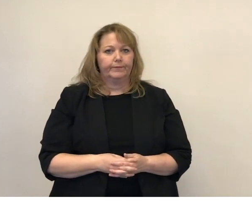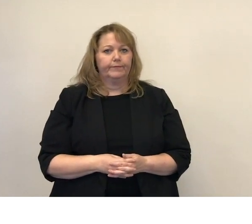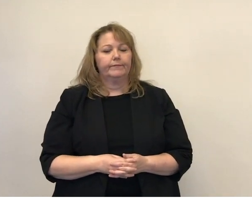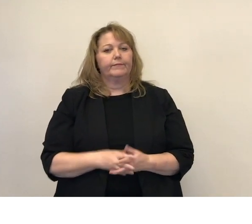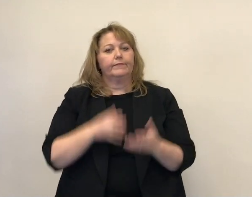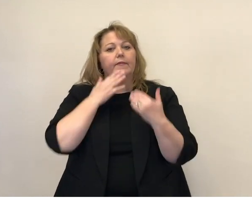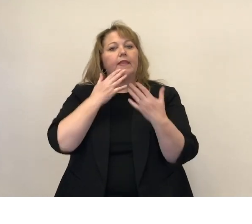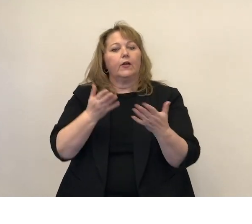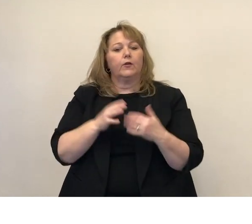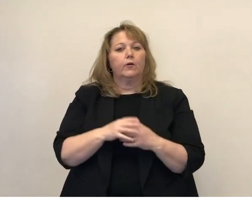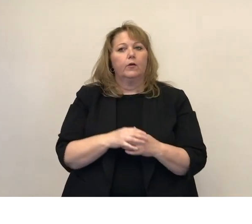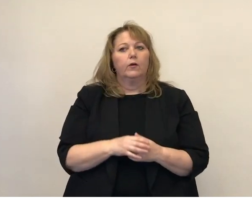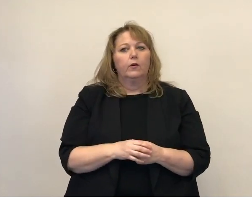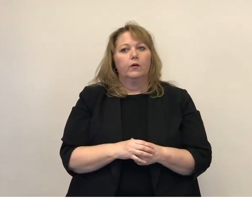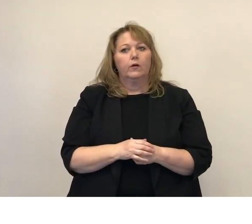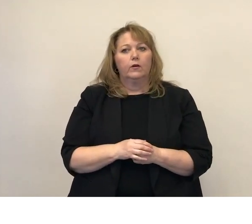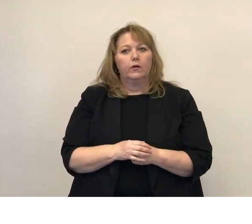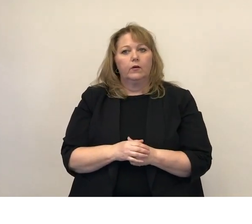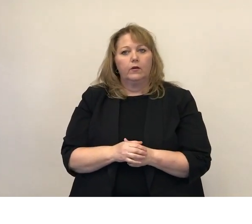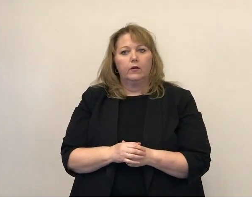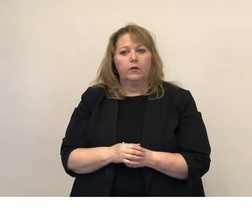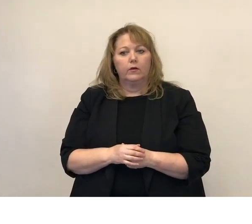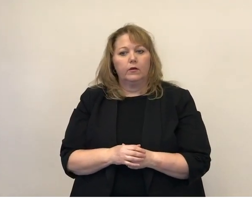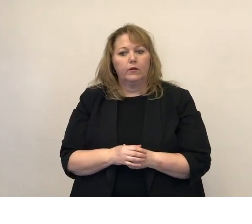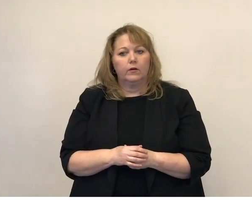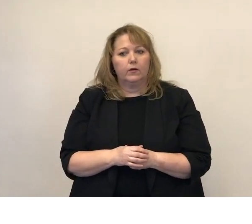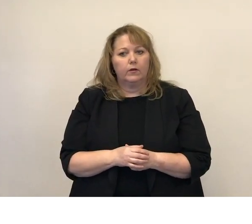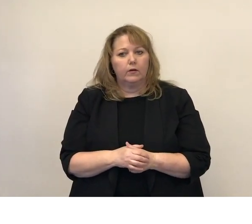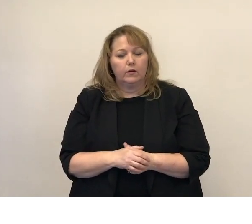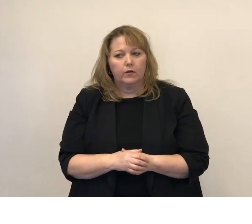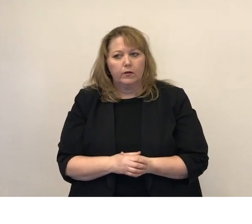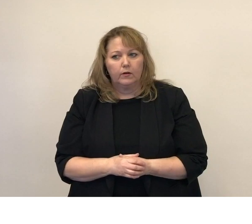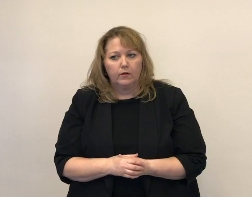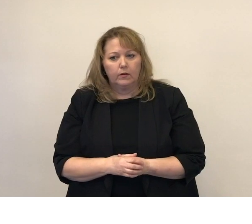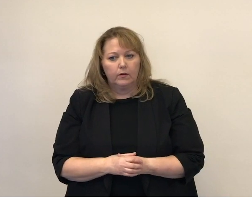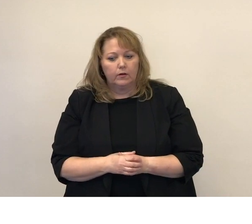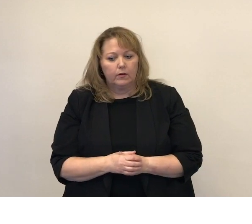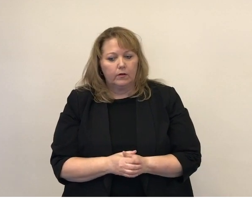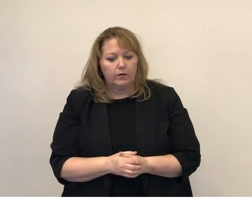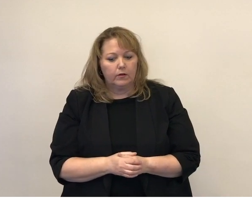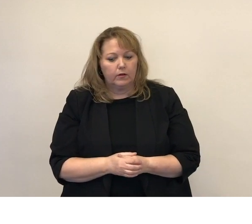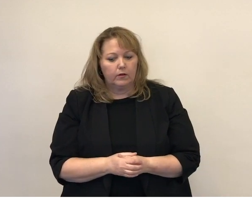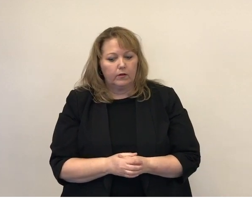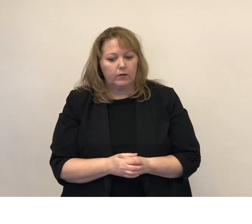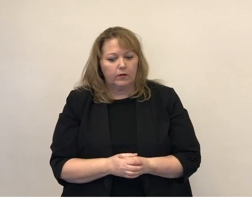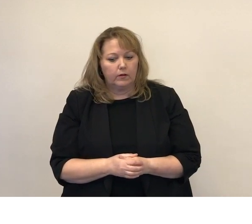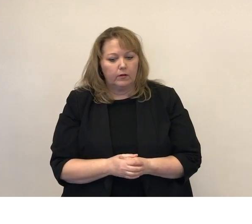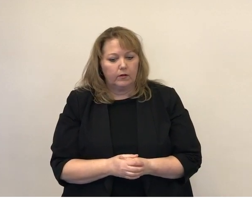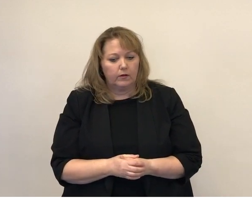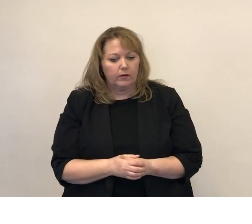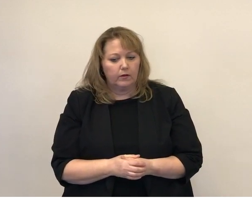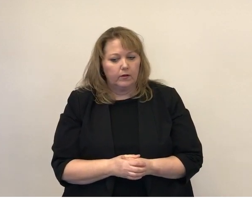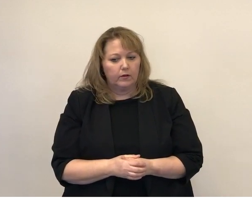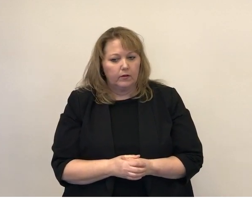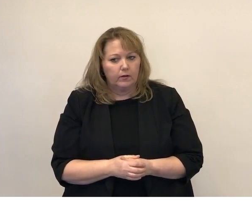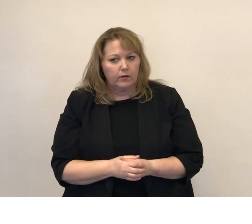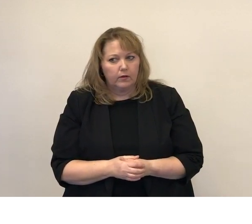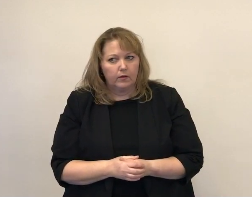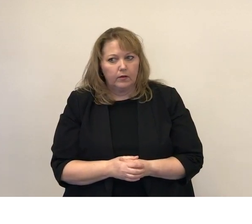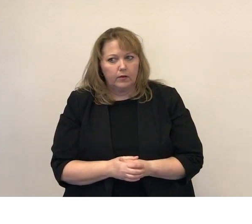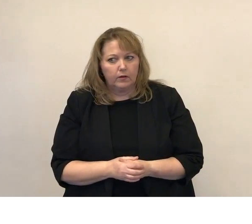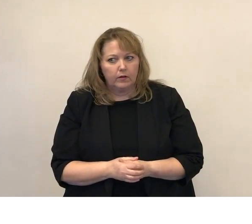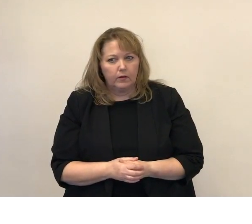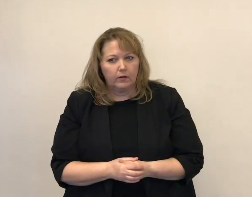Thank you so much. How much more testing, Governor and Dr. Pandori, do you think we need? Exactly how much more